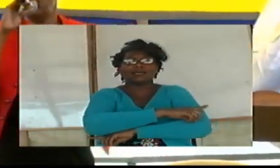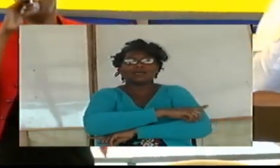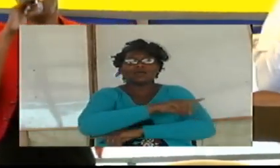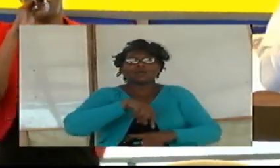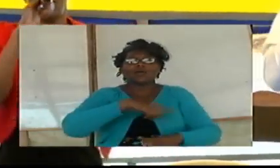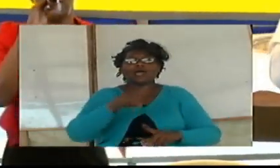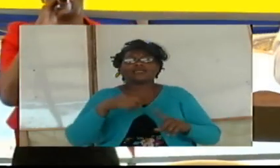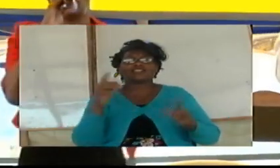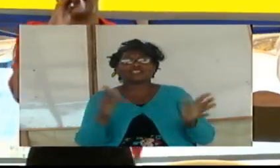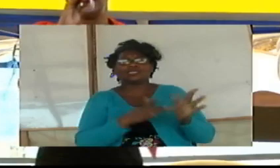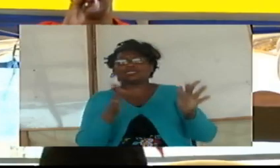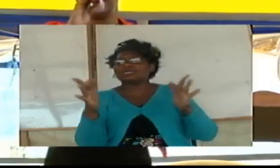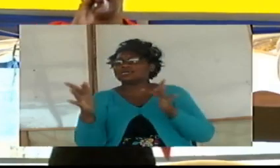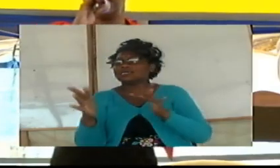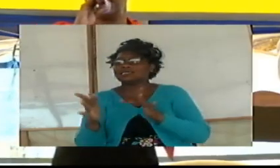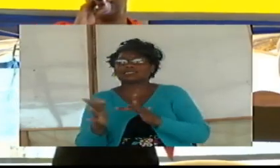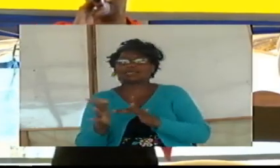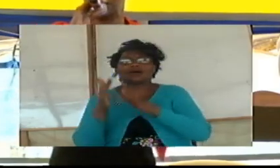Oh, and